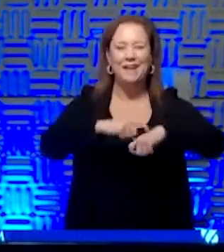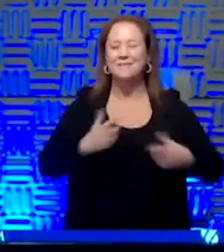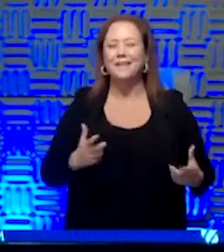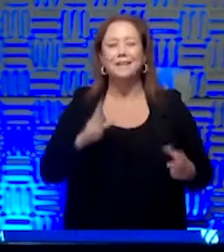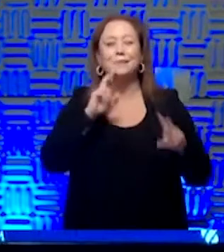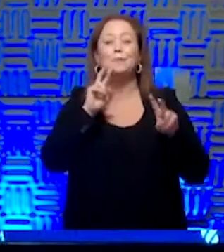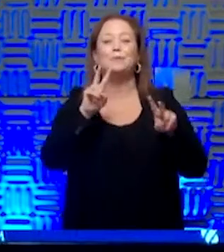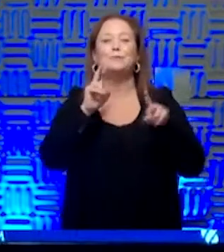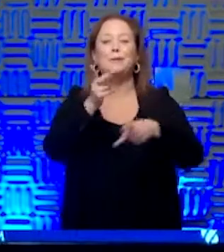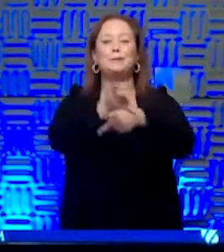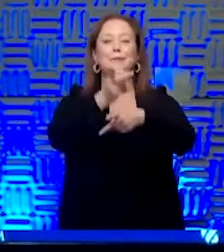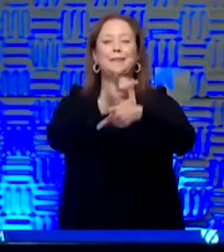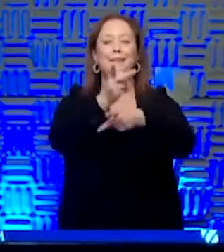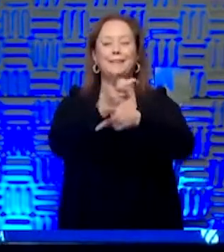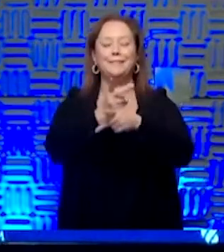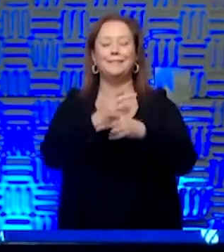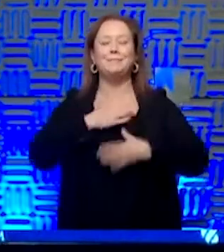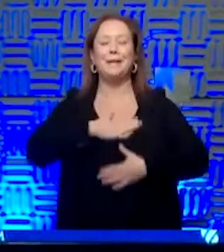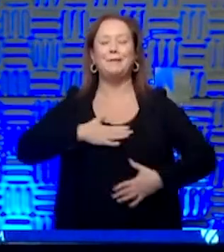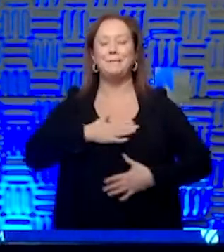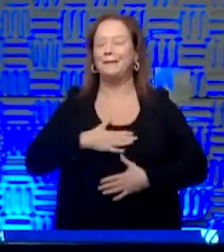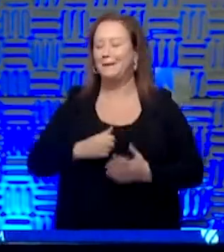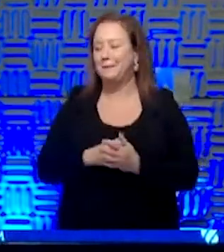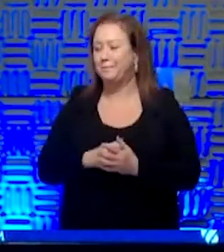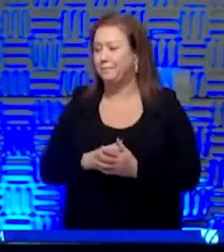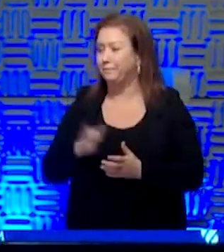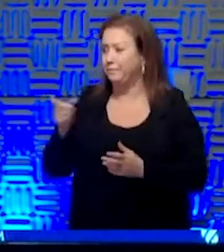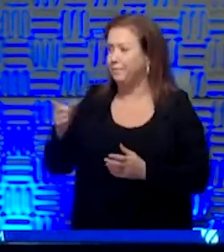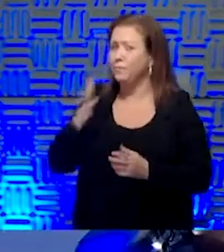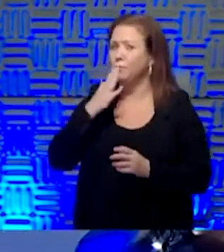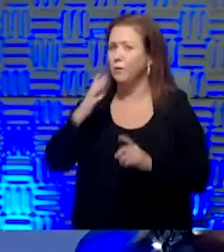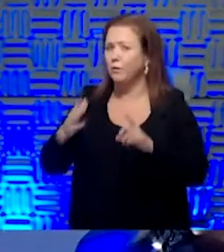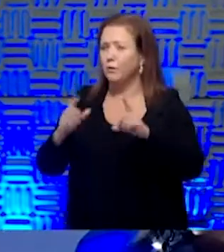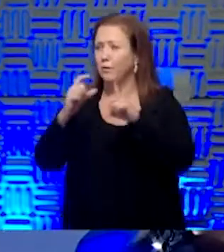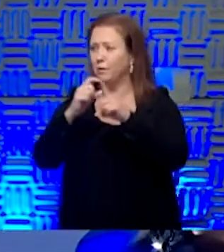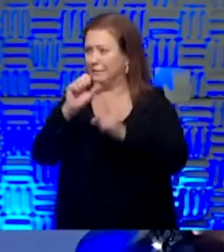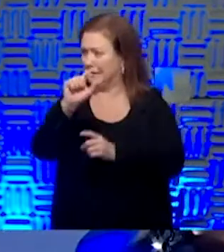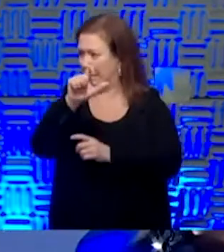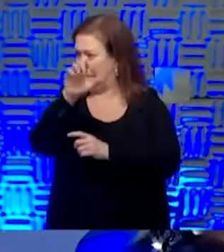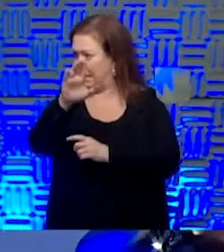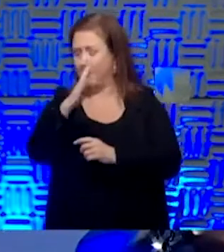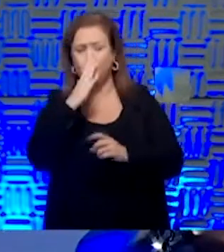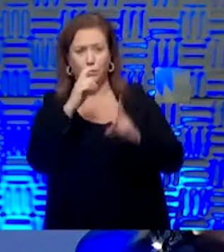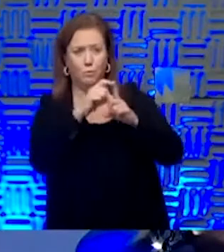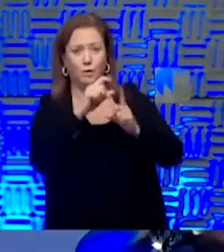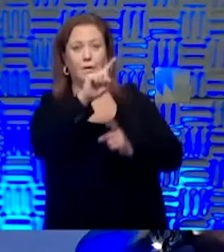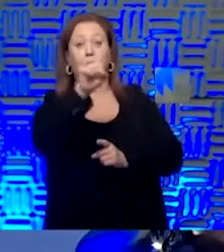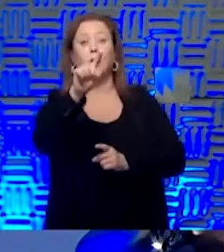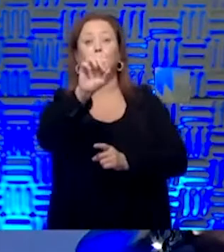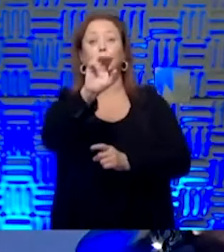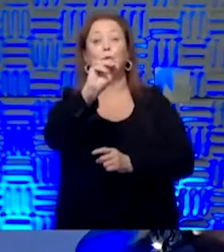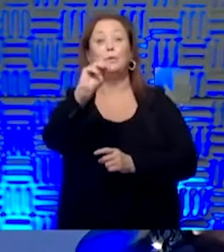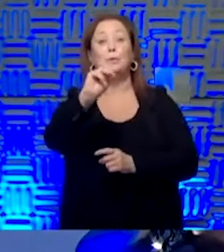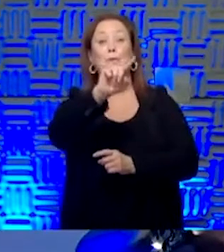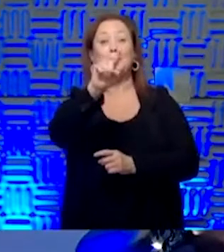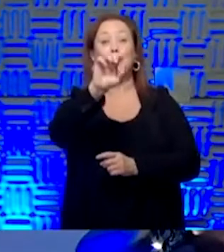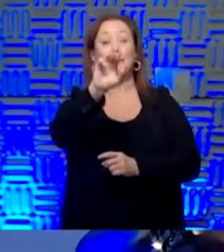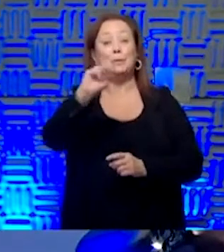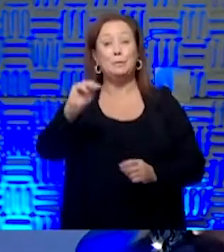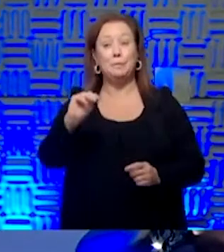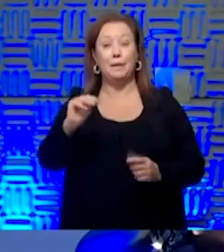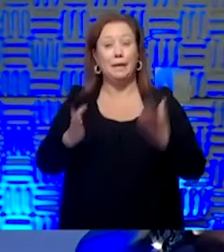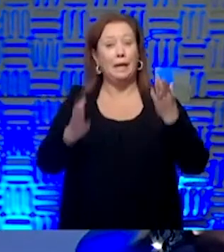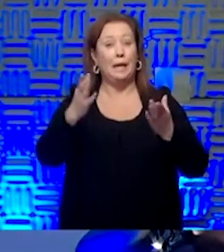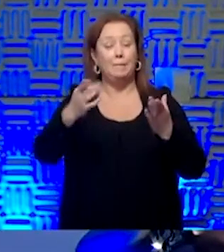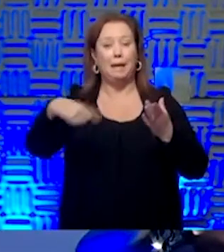just a little entertainment. So you said a good word. Slob? No, Okay. Zoom. Zoom, yeah. And it may